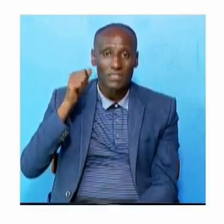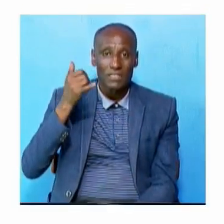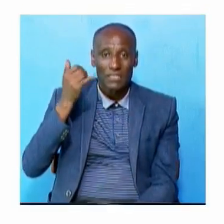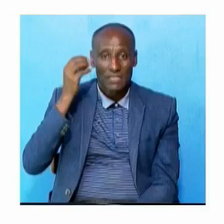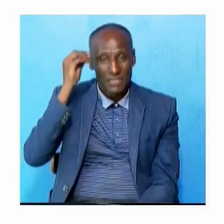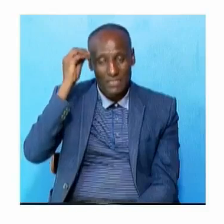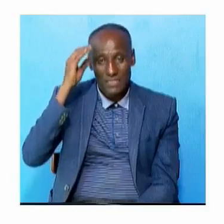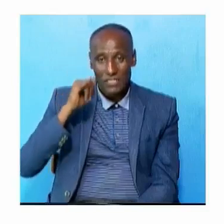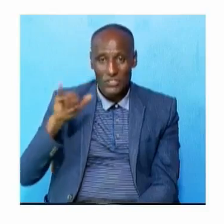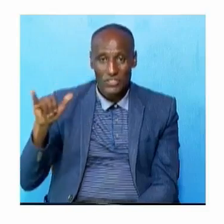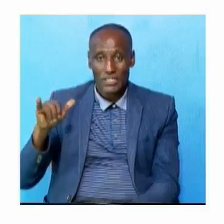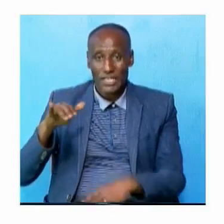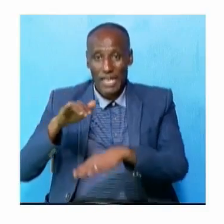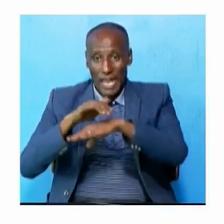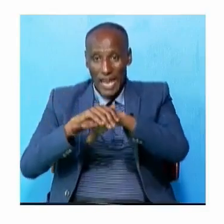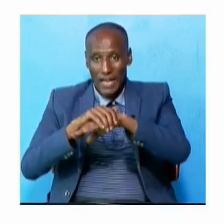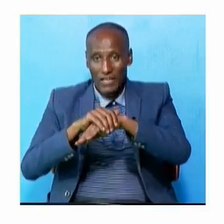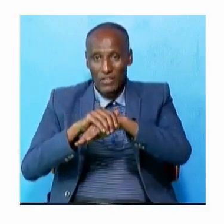English